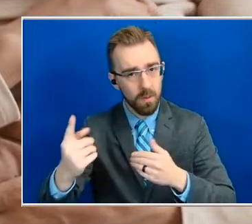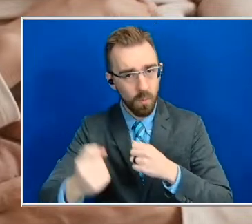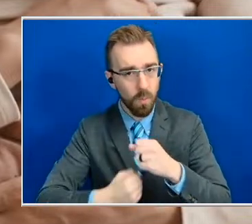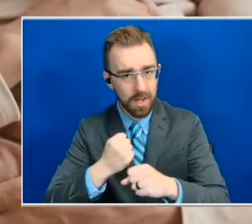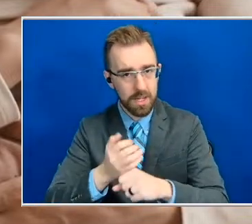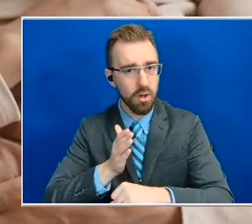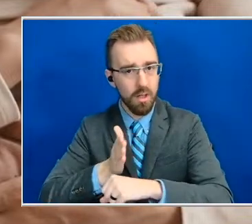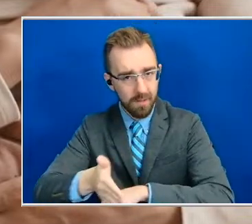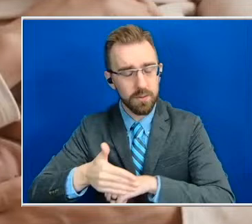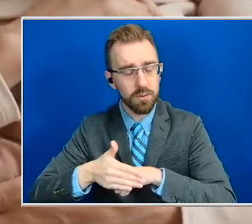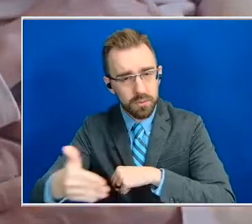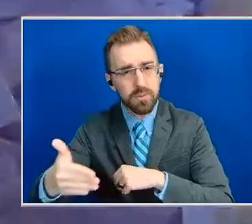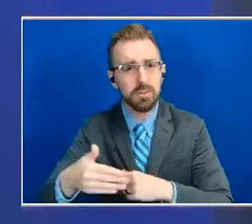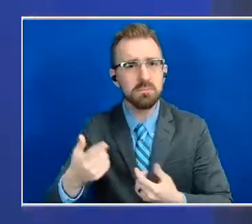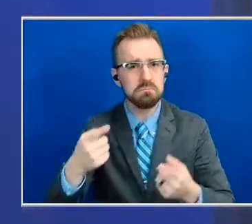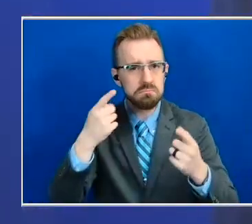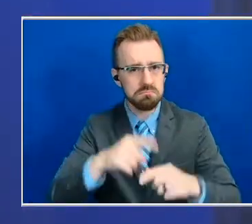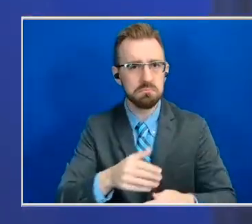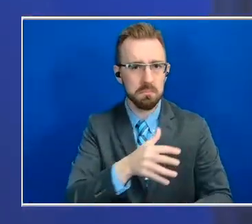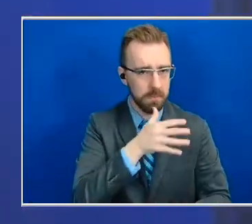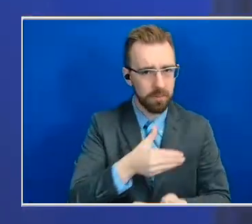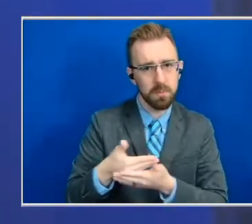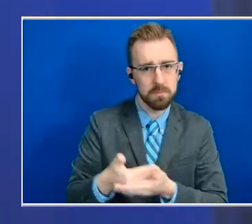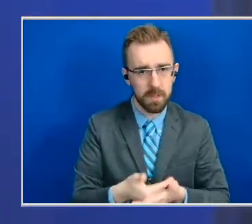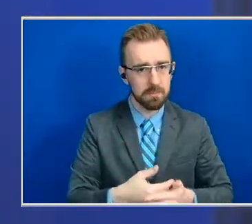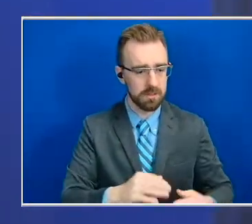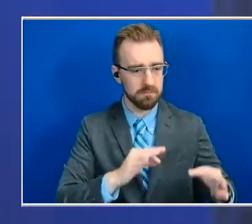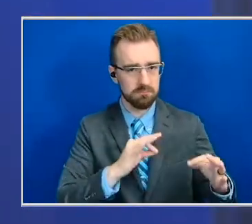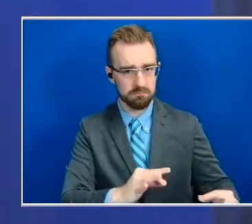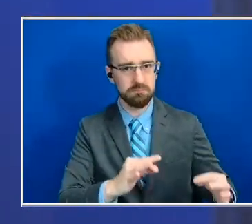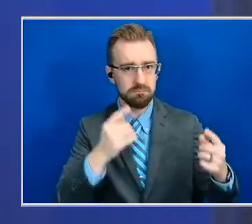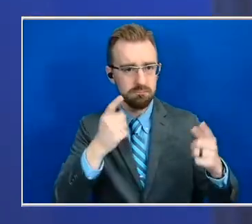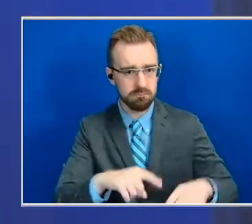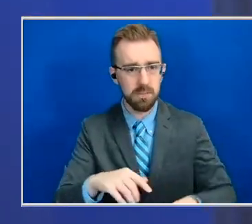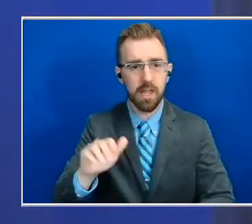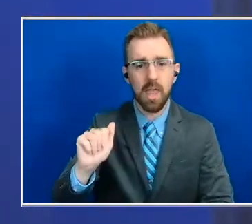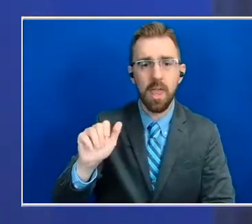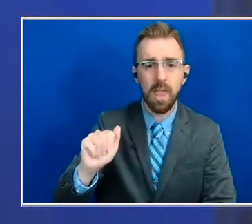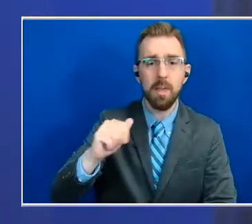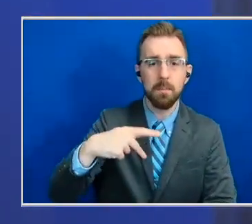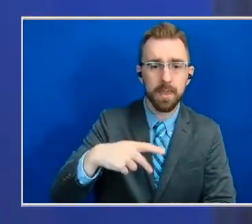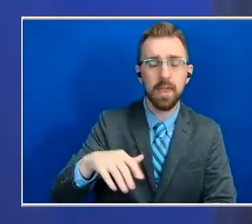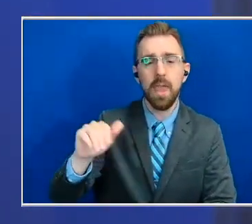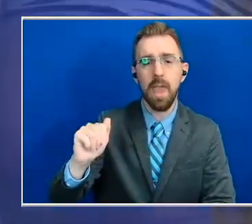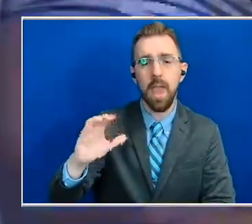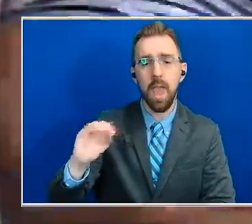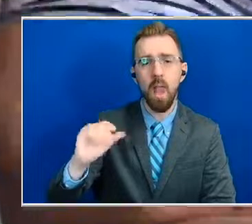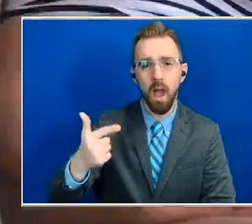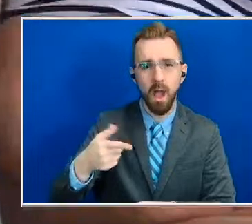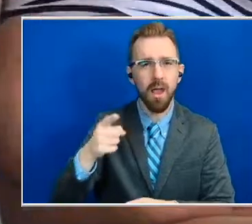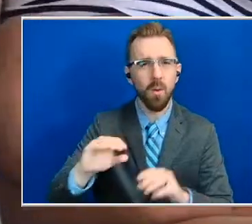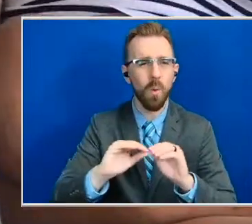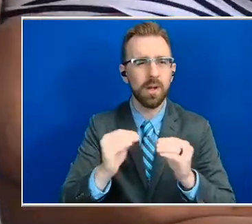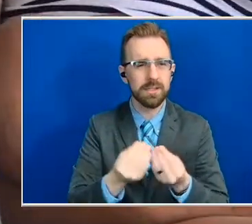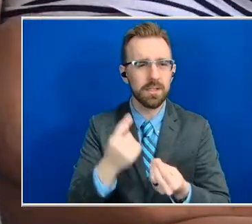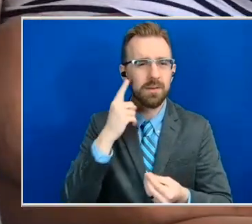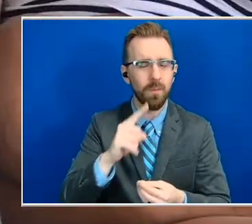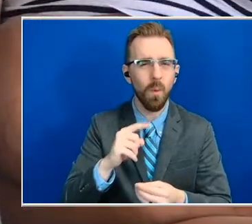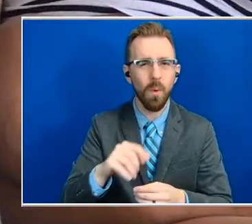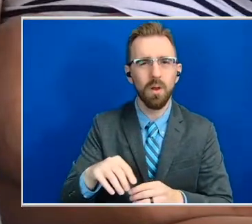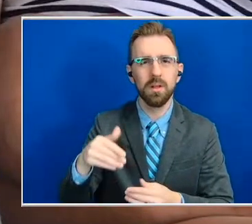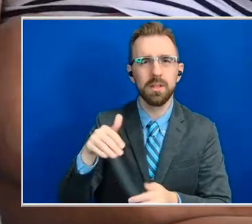mutually decided by mother and baby. The AAP and ACOG, which are the organizations for pediatricians and